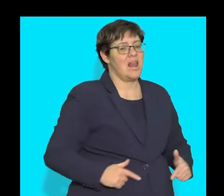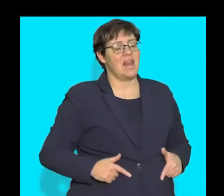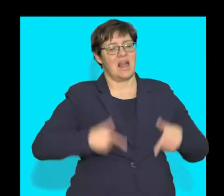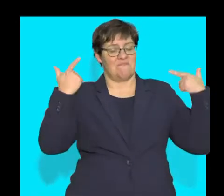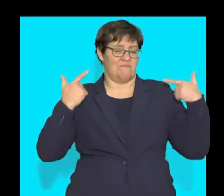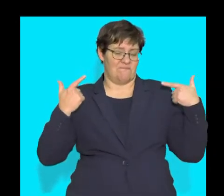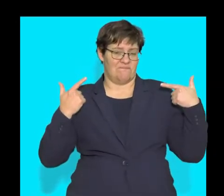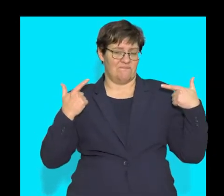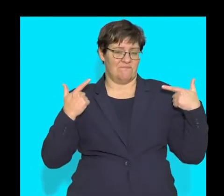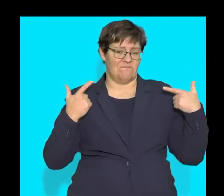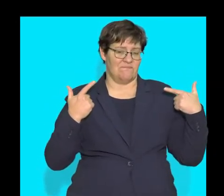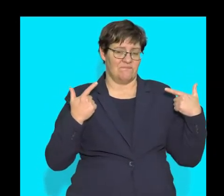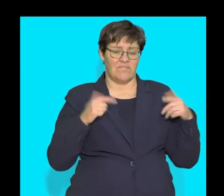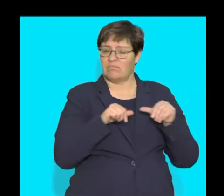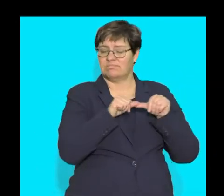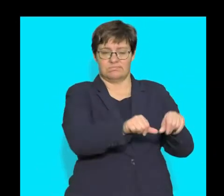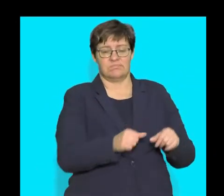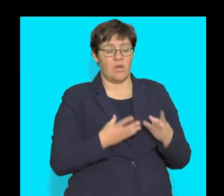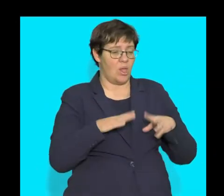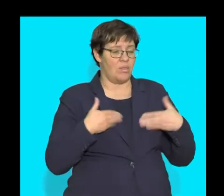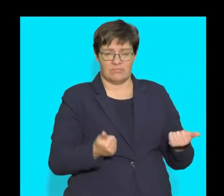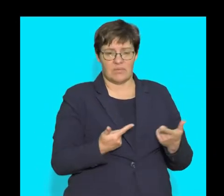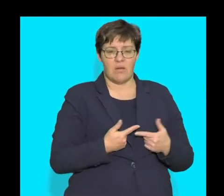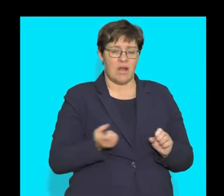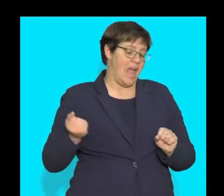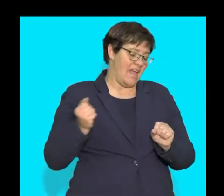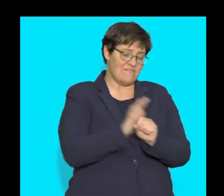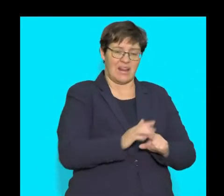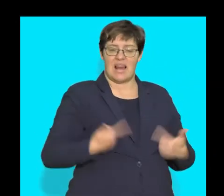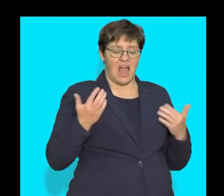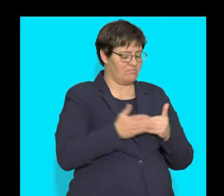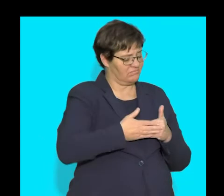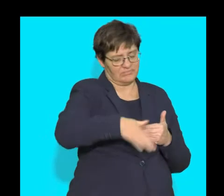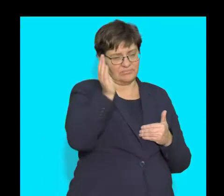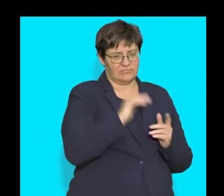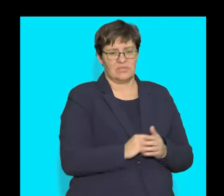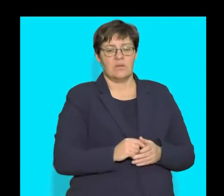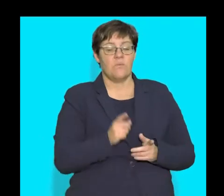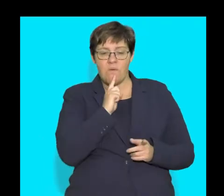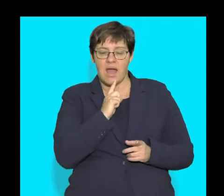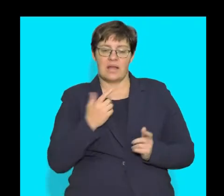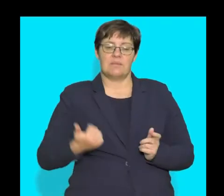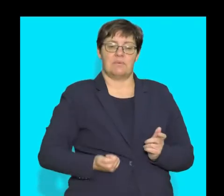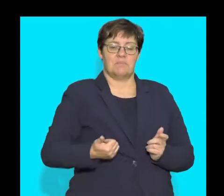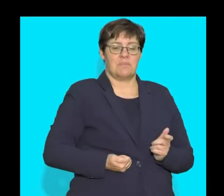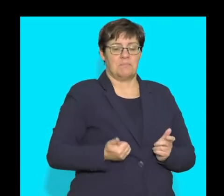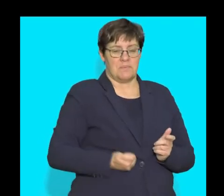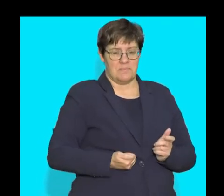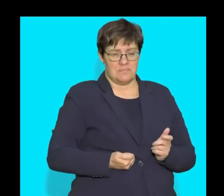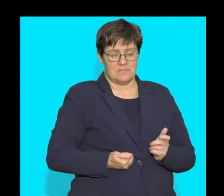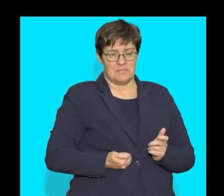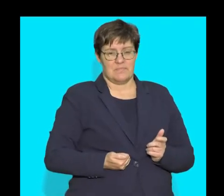lifelong disorder where an individual is affected for the rest of their life, and they require daily injections of